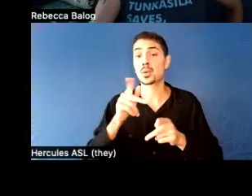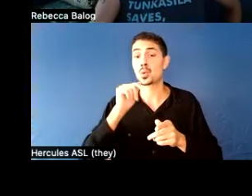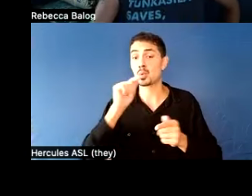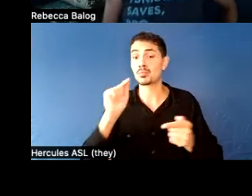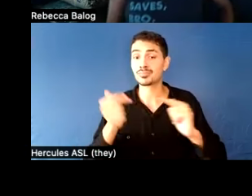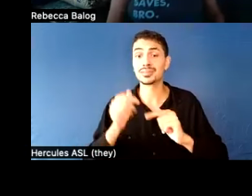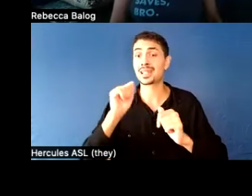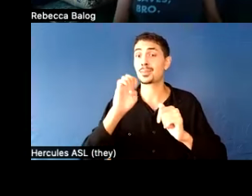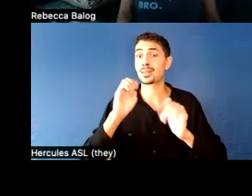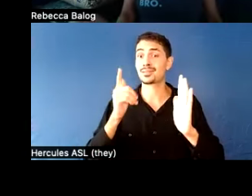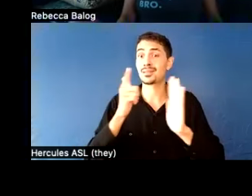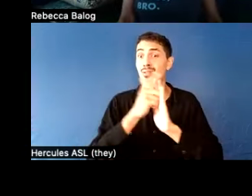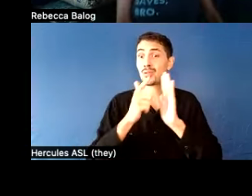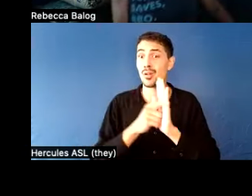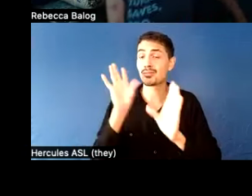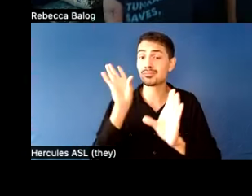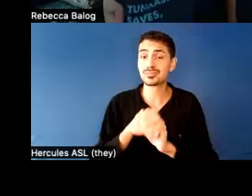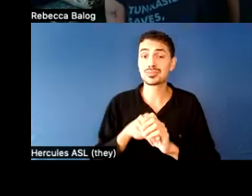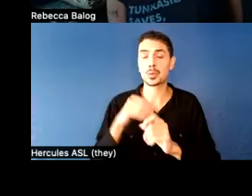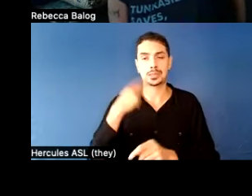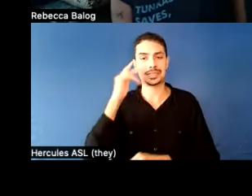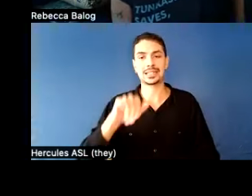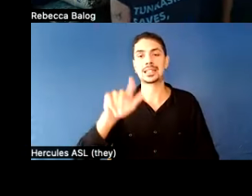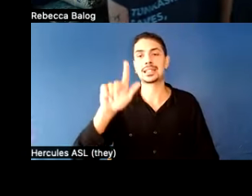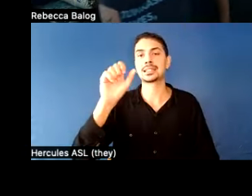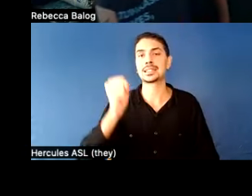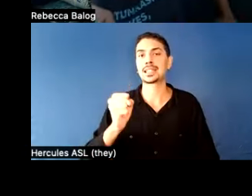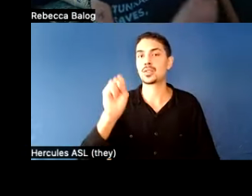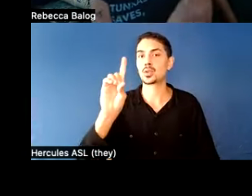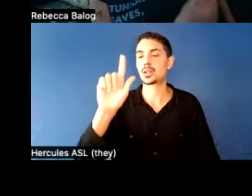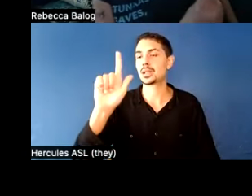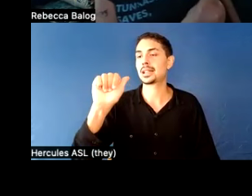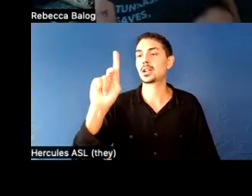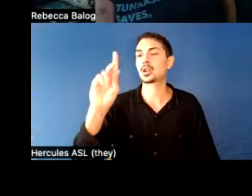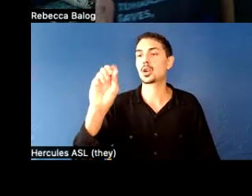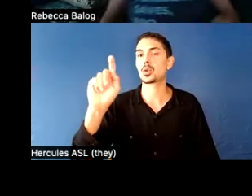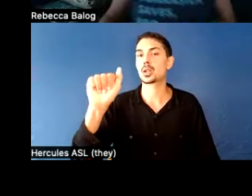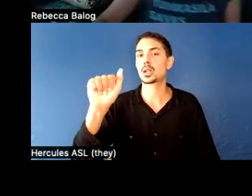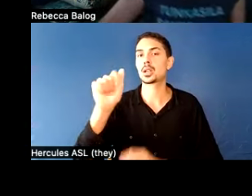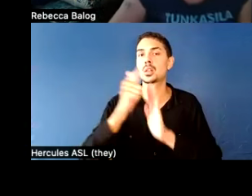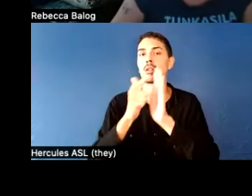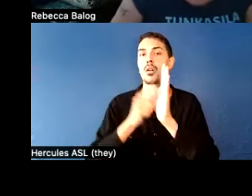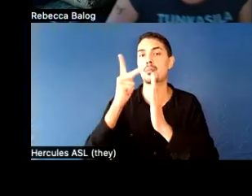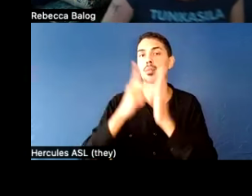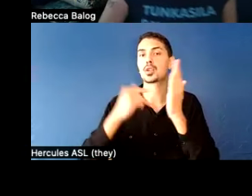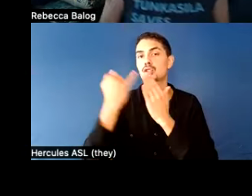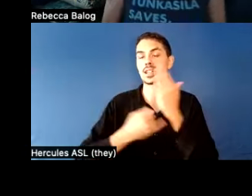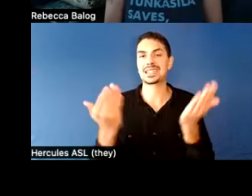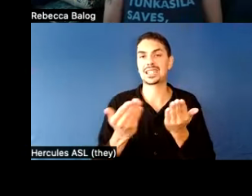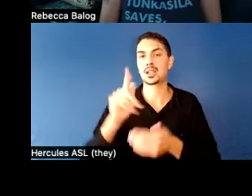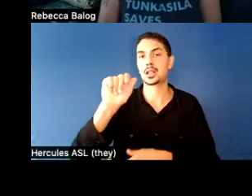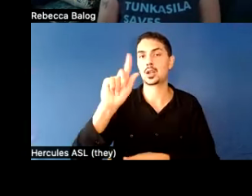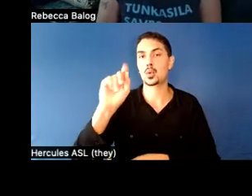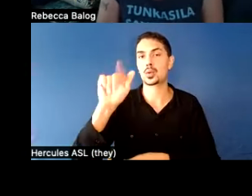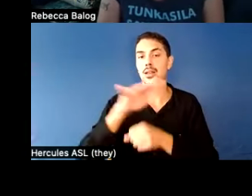saw that in Lakota country in South Dakota a few years ago, Lakota Law Project. People with